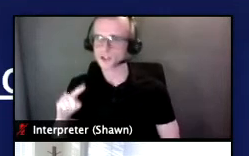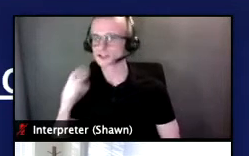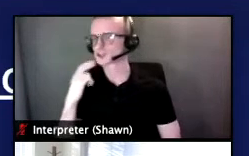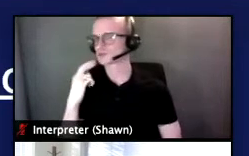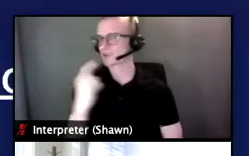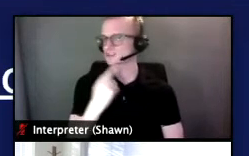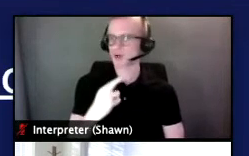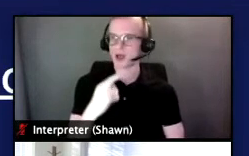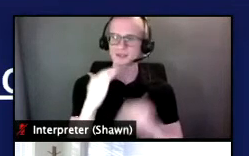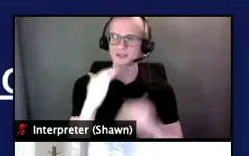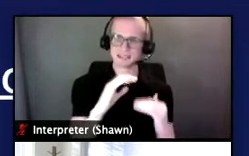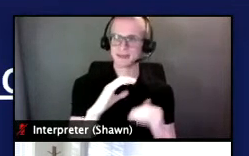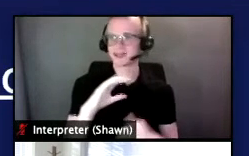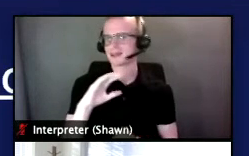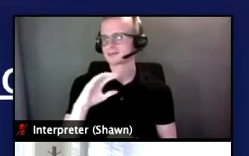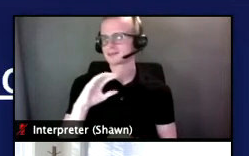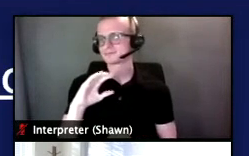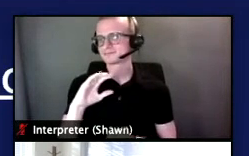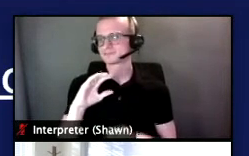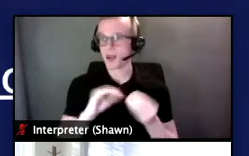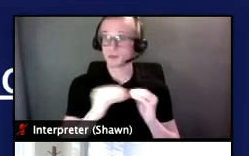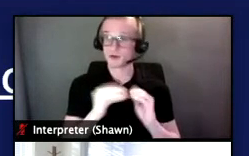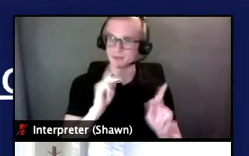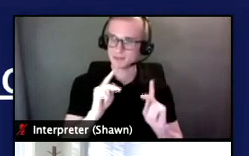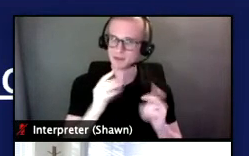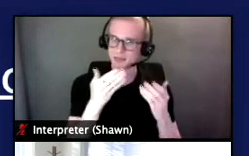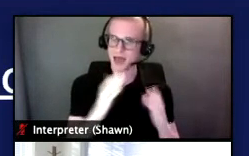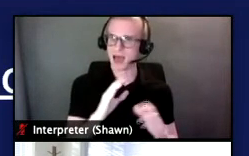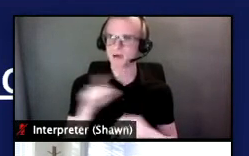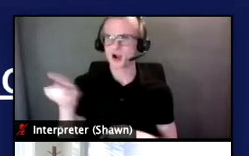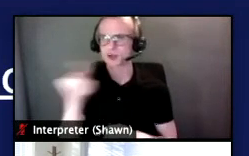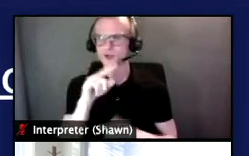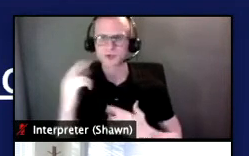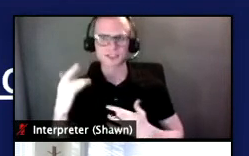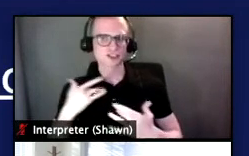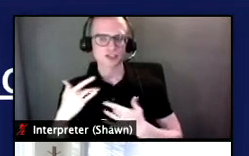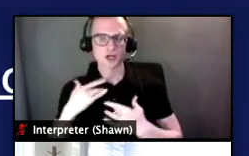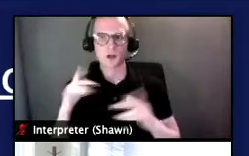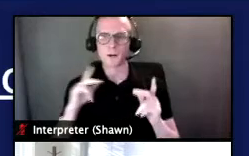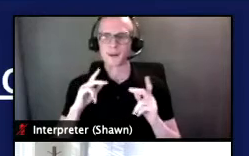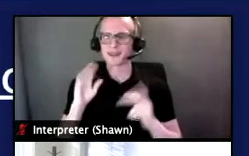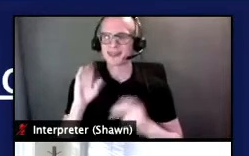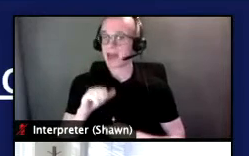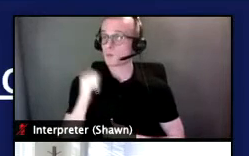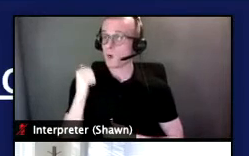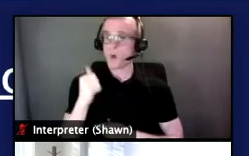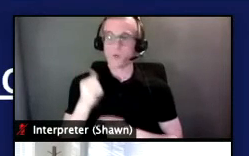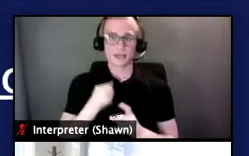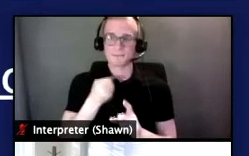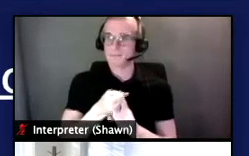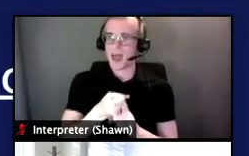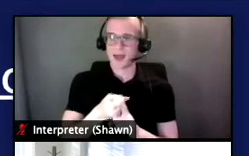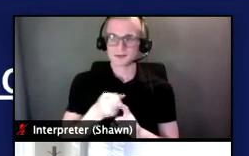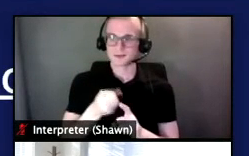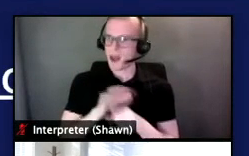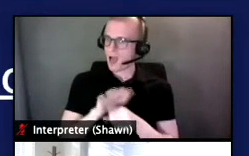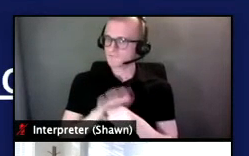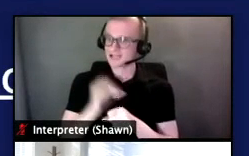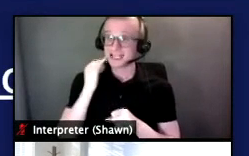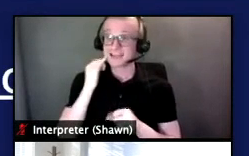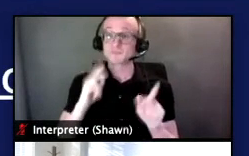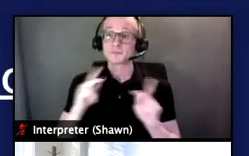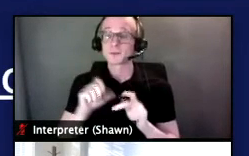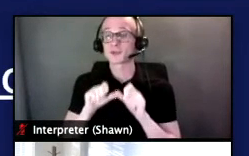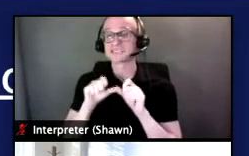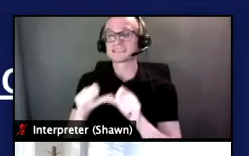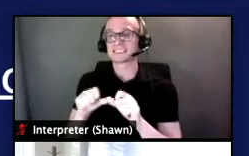like that, are you concerned that that won't have an impact if people continue to gather in private where you can't control that? If